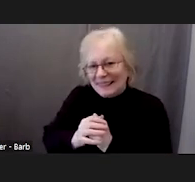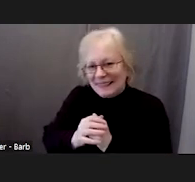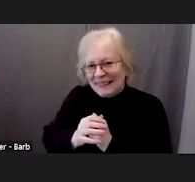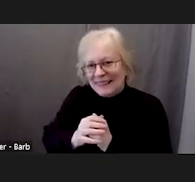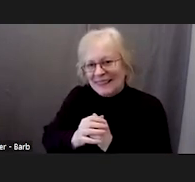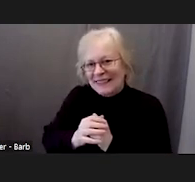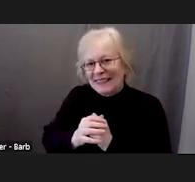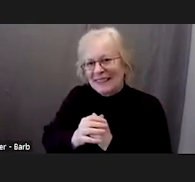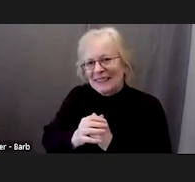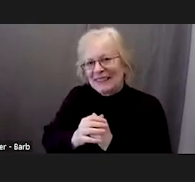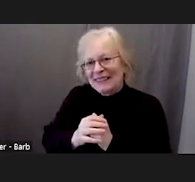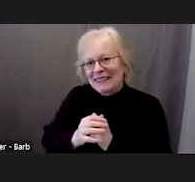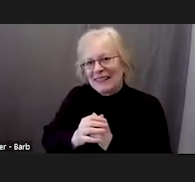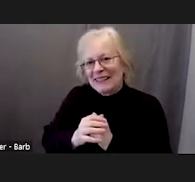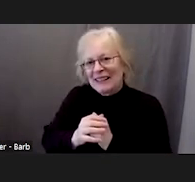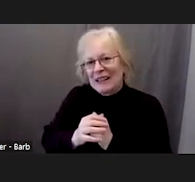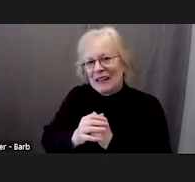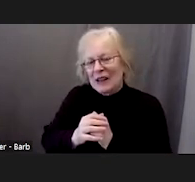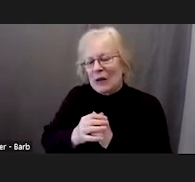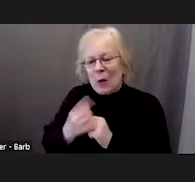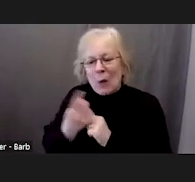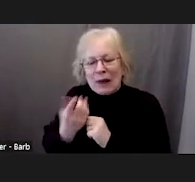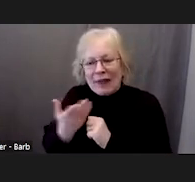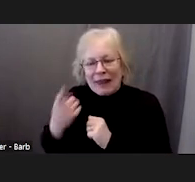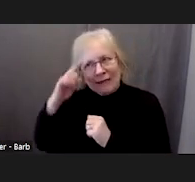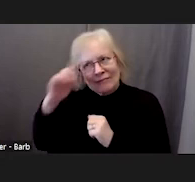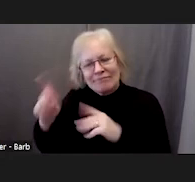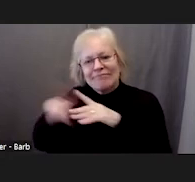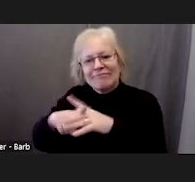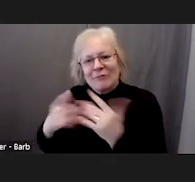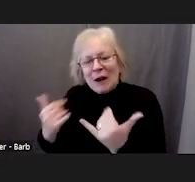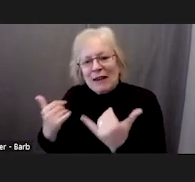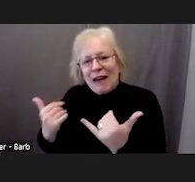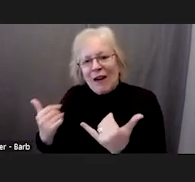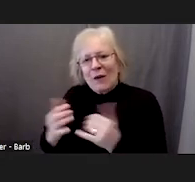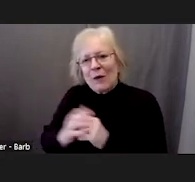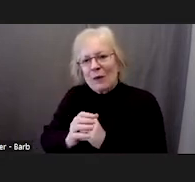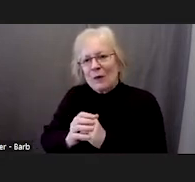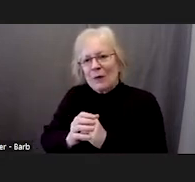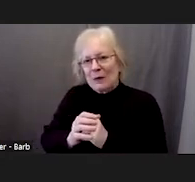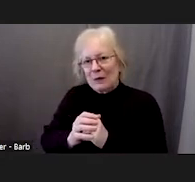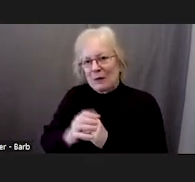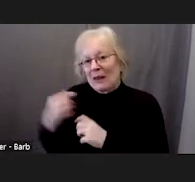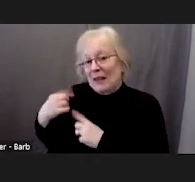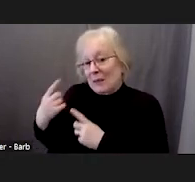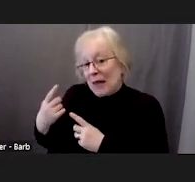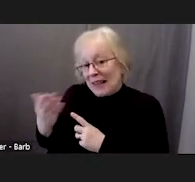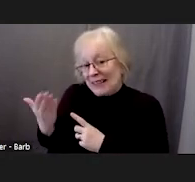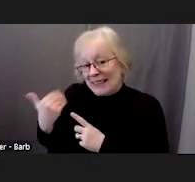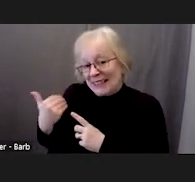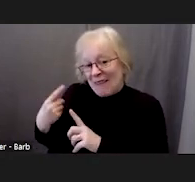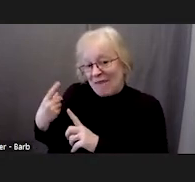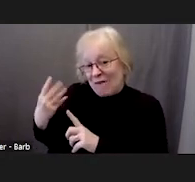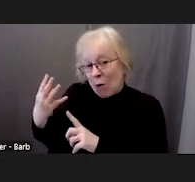the only thing I can come up with right now is that I, for the past 4 months